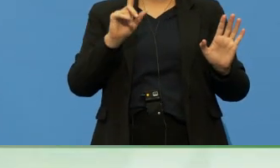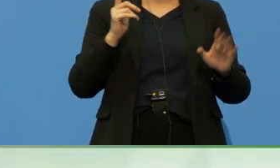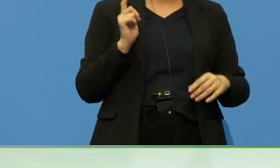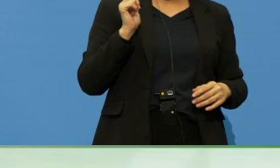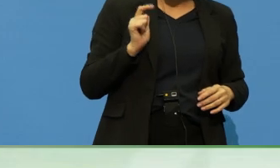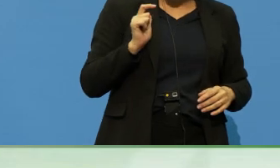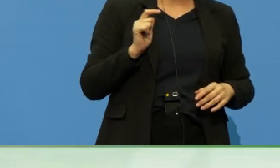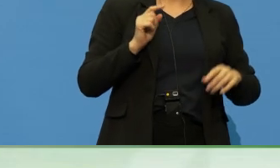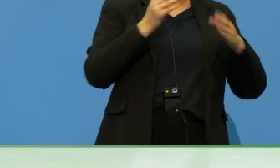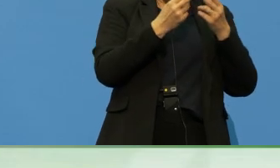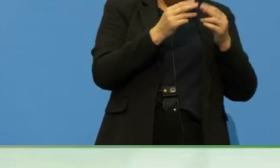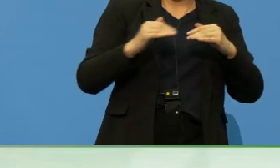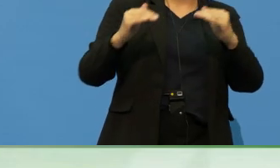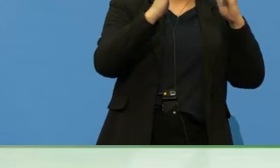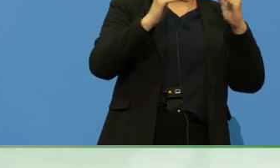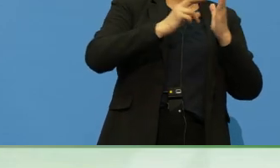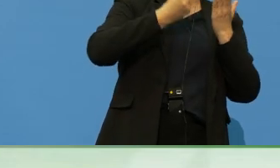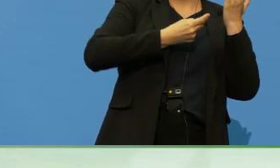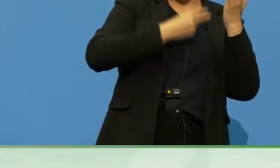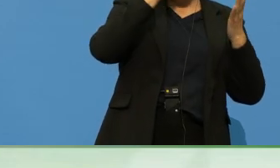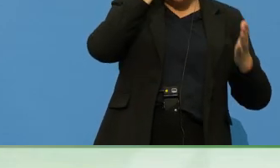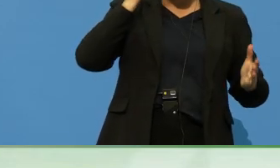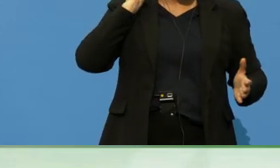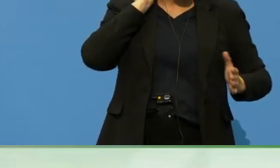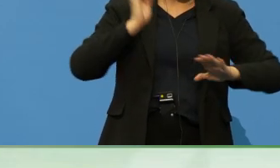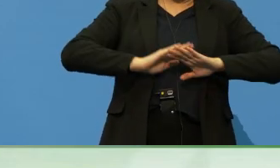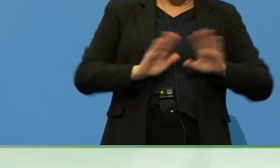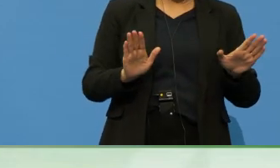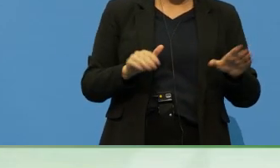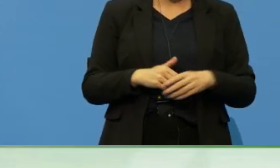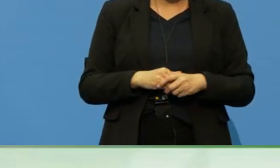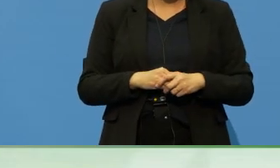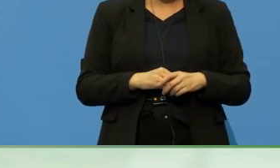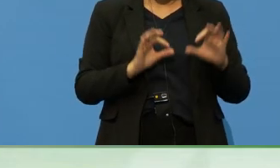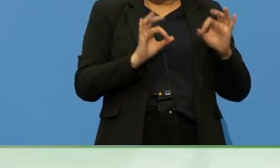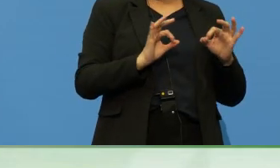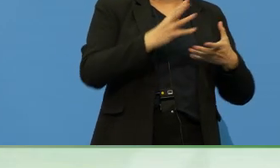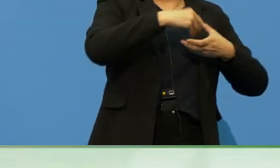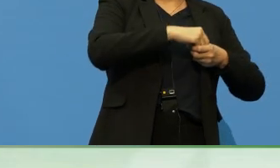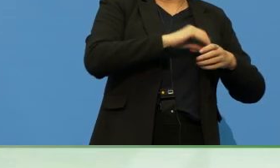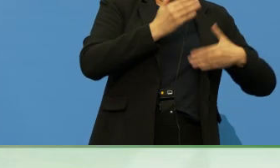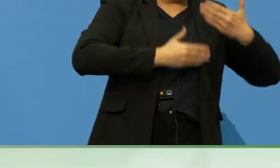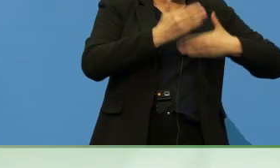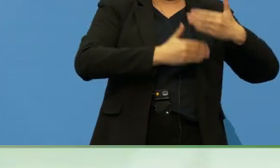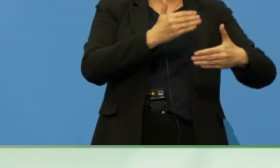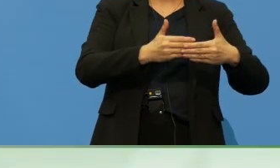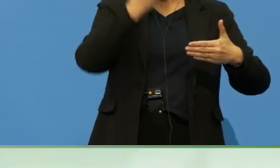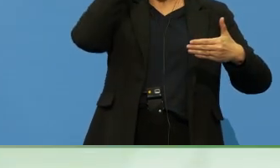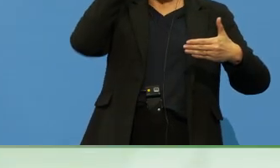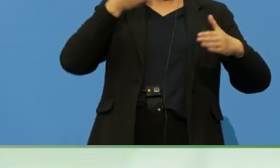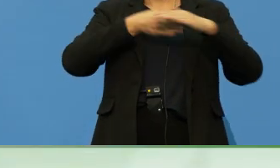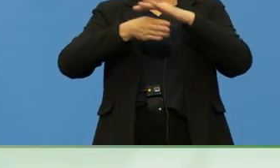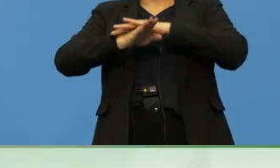thinking. I think as well that we still need to make awareness about the fact that the disabled